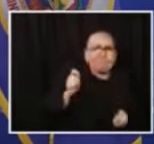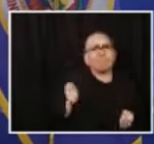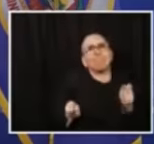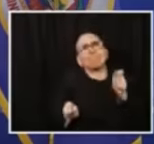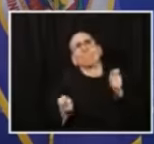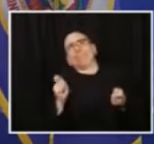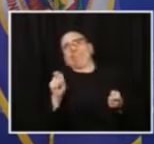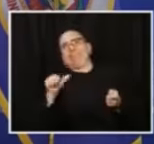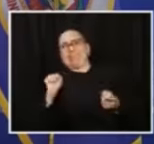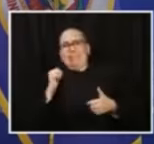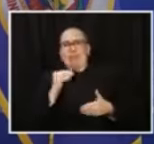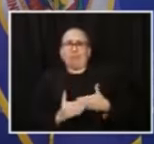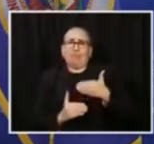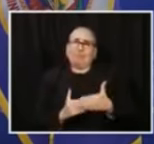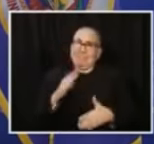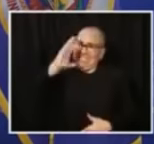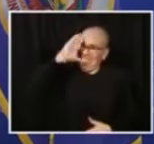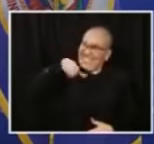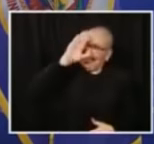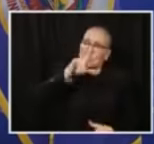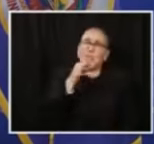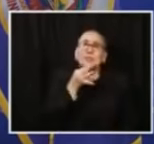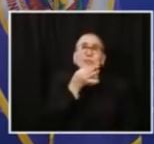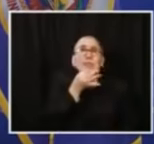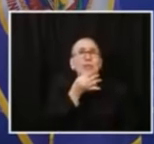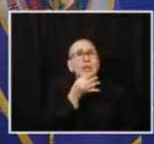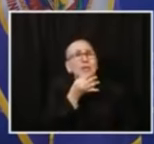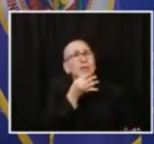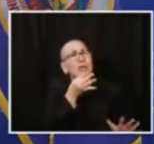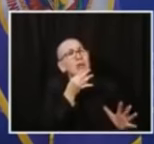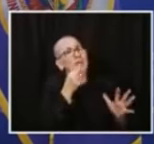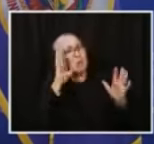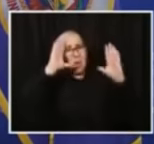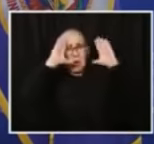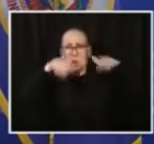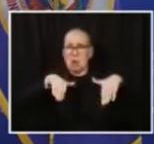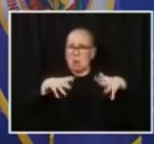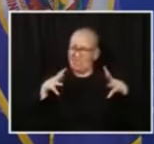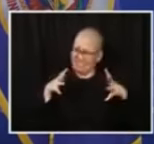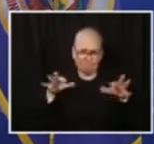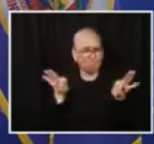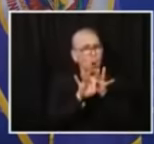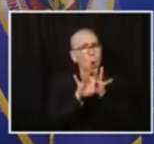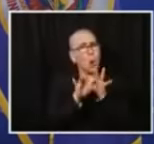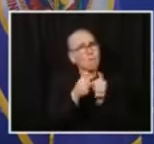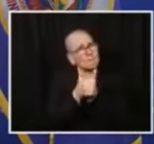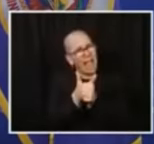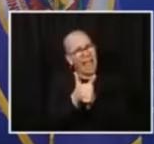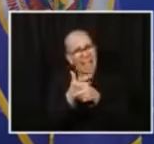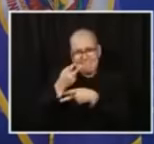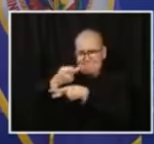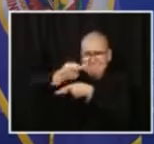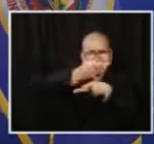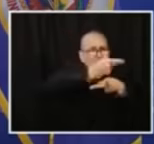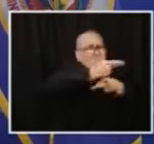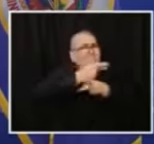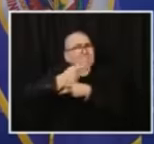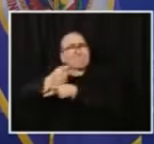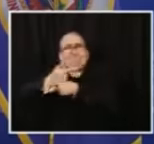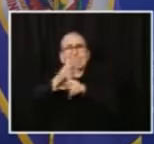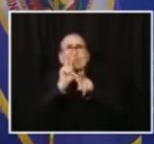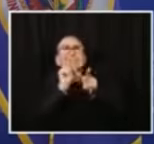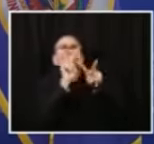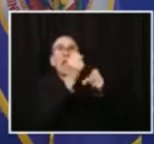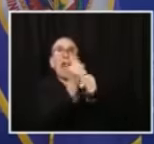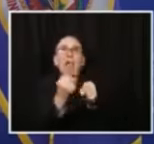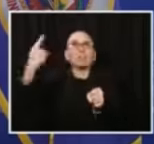far. Let's end this thing strong. Let's get this thing right. Let's look out for our neighbors, and let's look for that summer months that we know could be so much different than